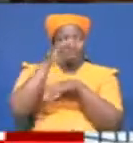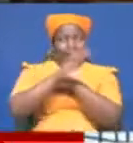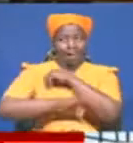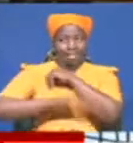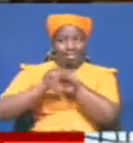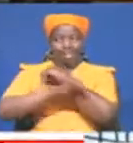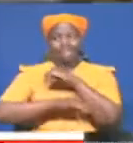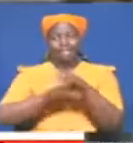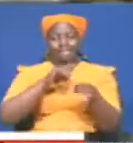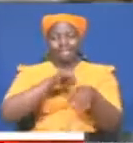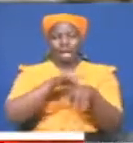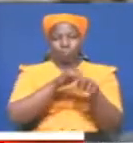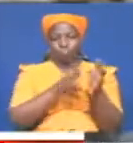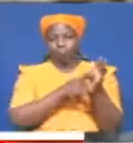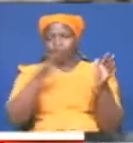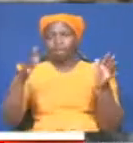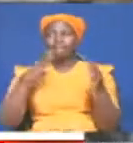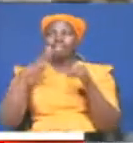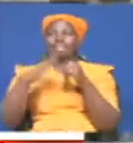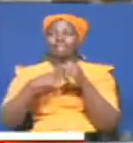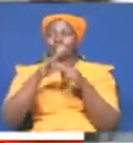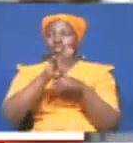the period,